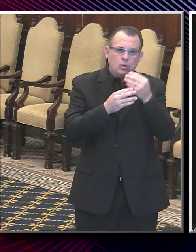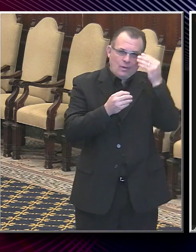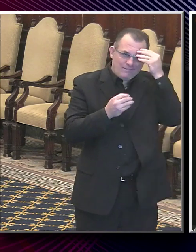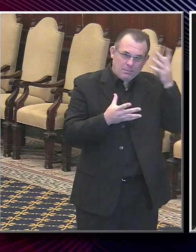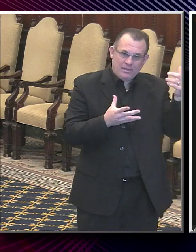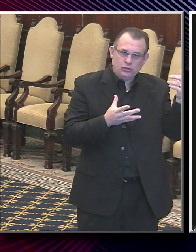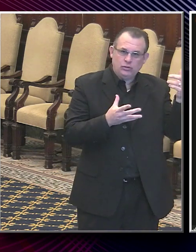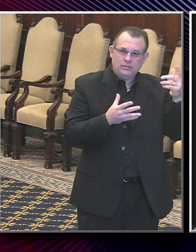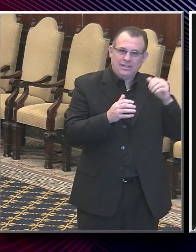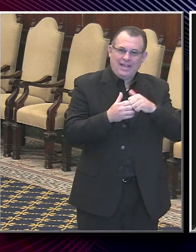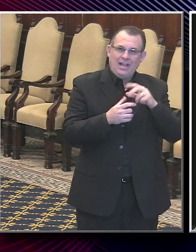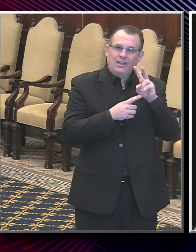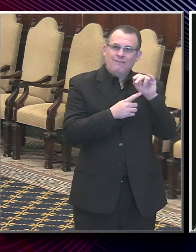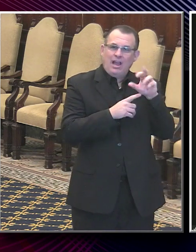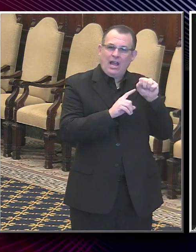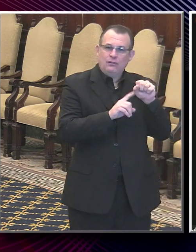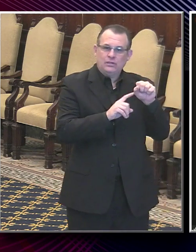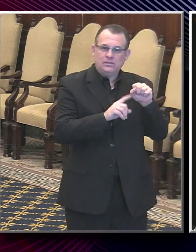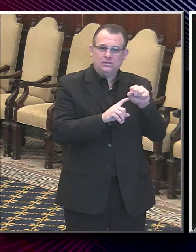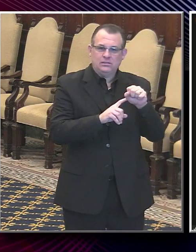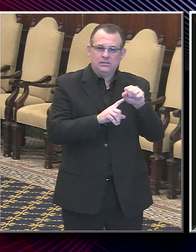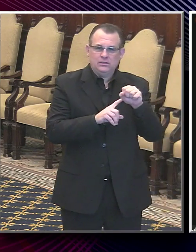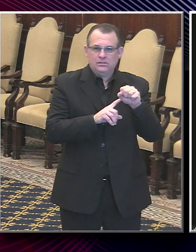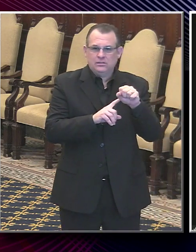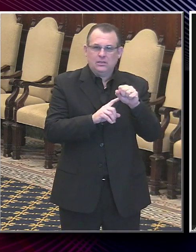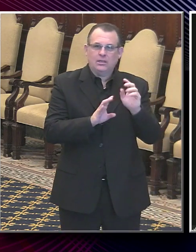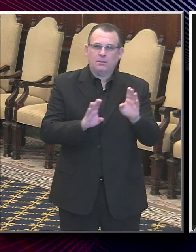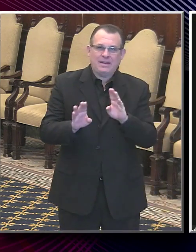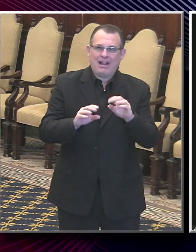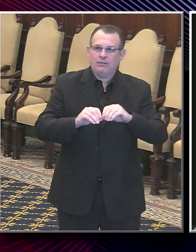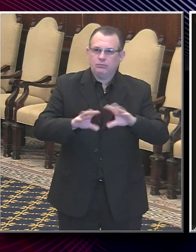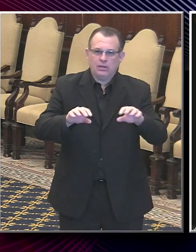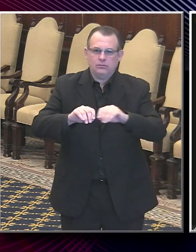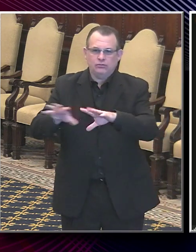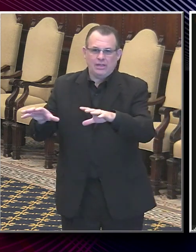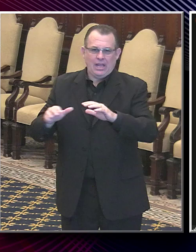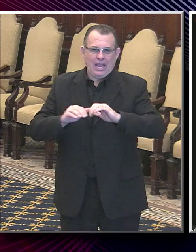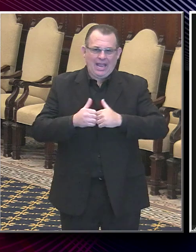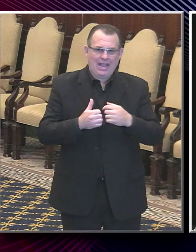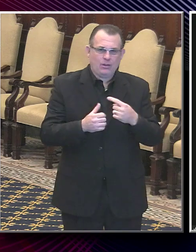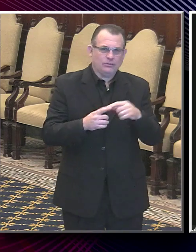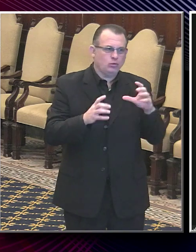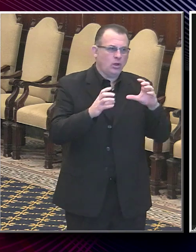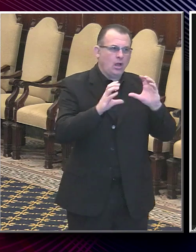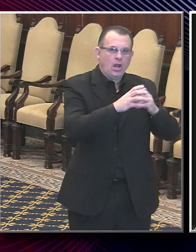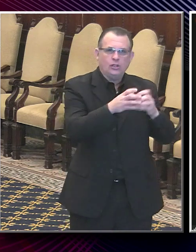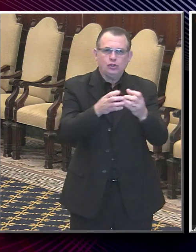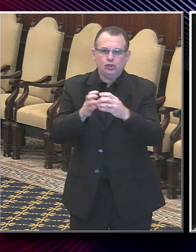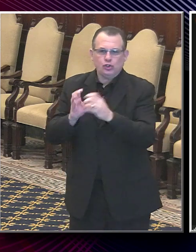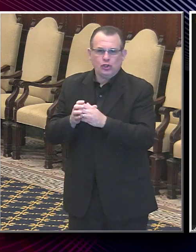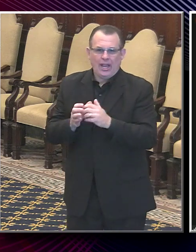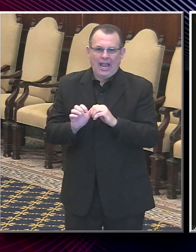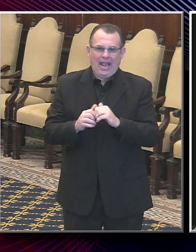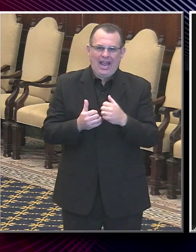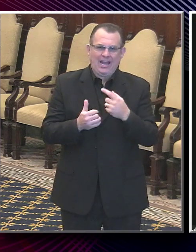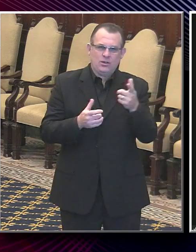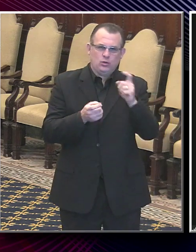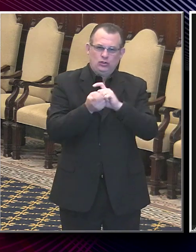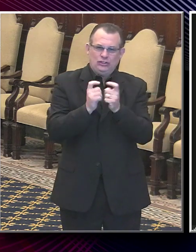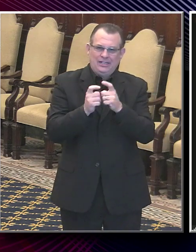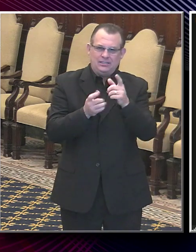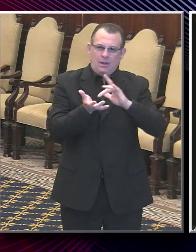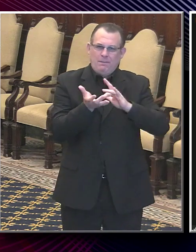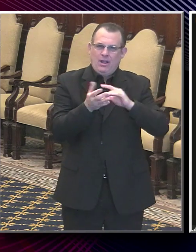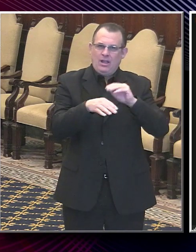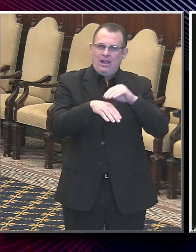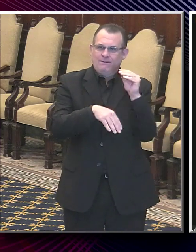virus behaves and also where cases cluster. Dr. Farley, I'm curious, how has that shaped your medical advice? And Mr. Mayor, how has